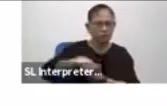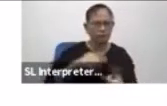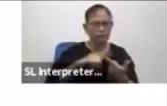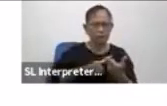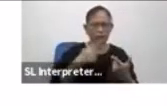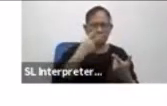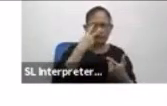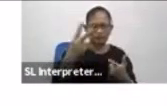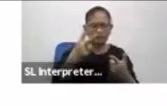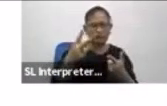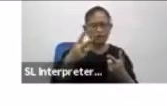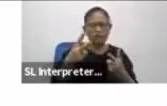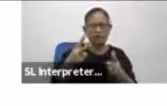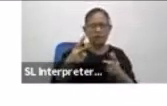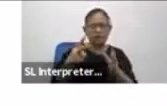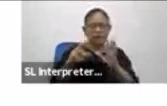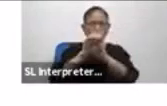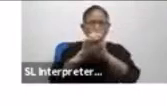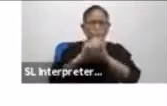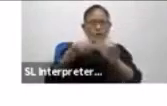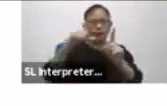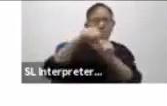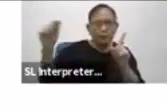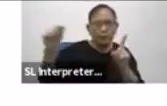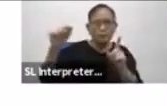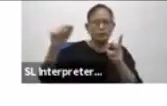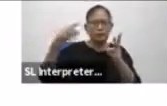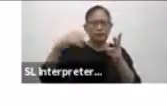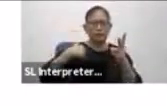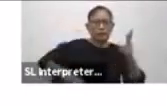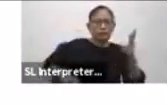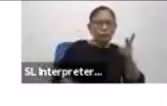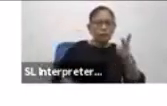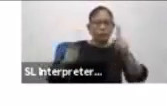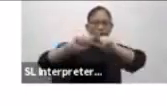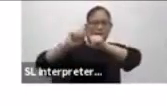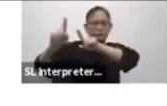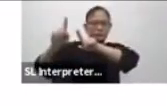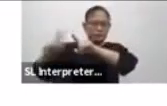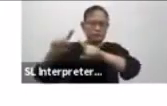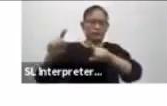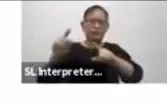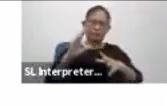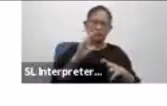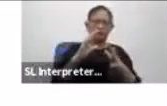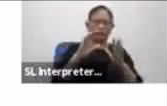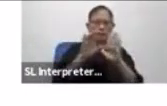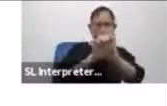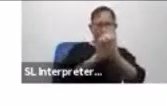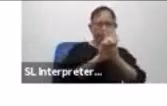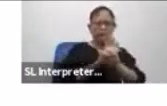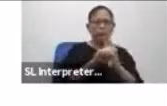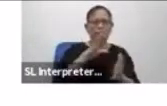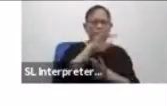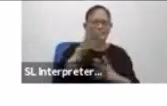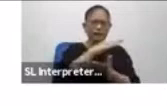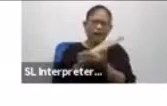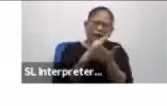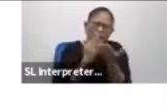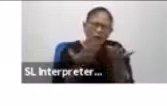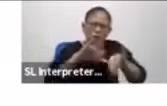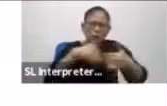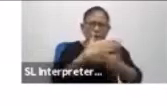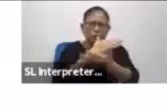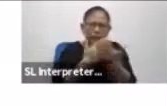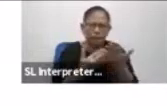examples in Pakistan, Mongolia, Indonesia, and a few other countries where telecounseling modalities have become very commonplace. in